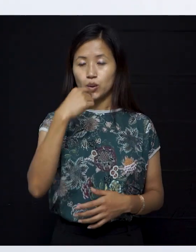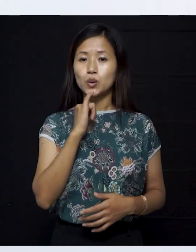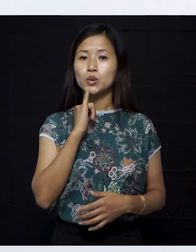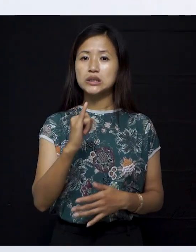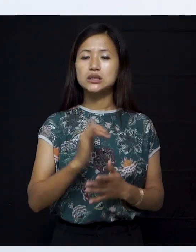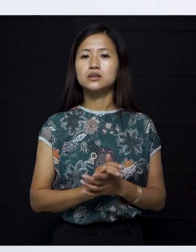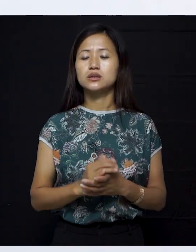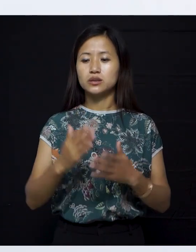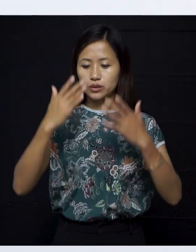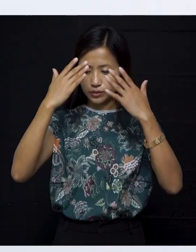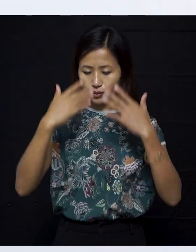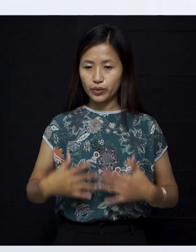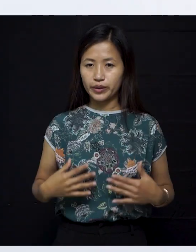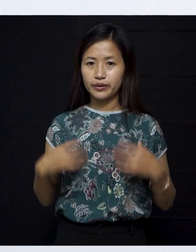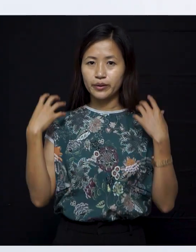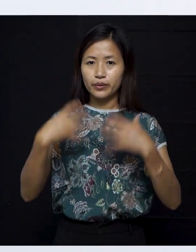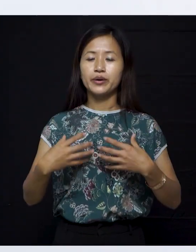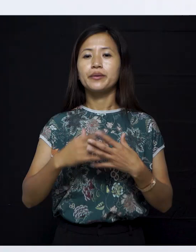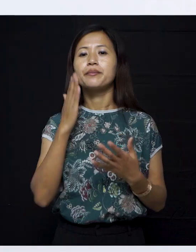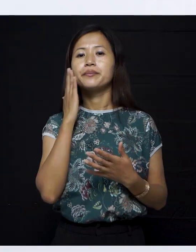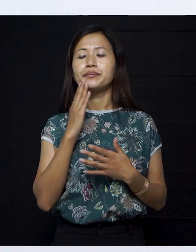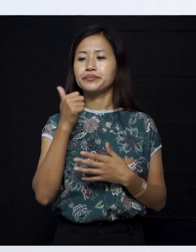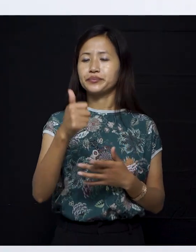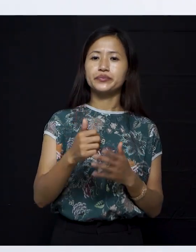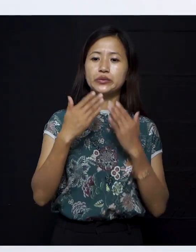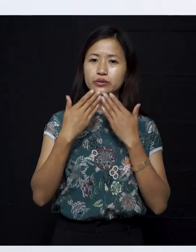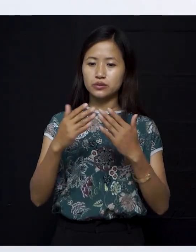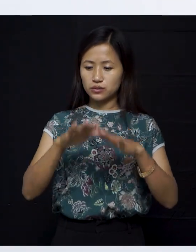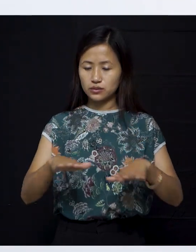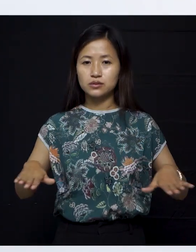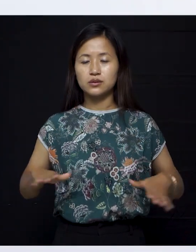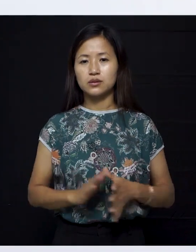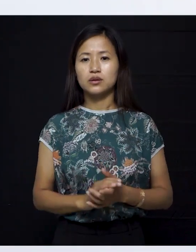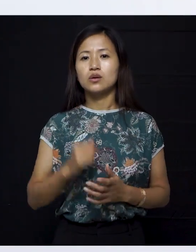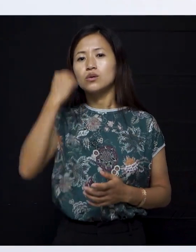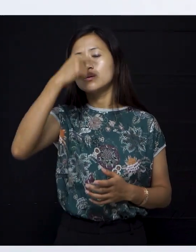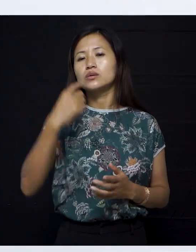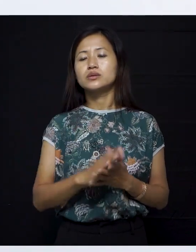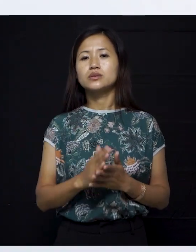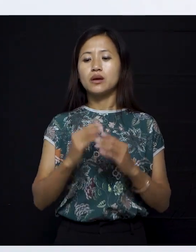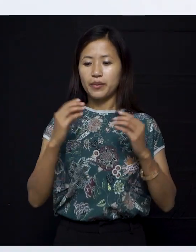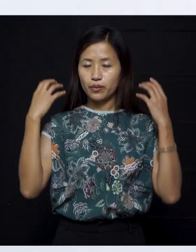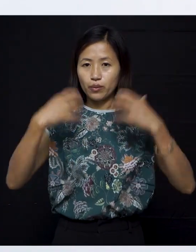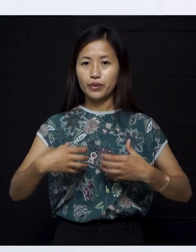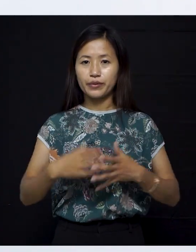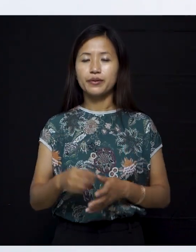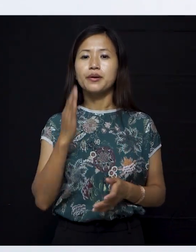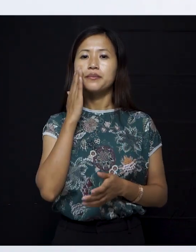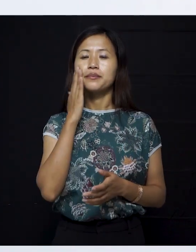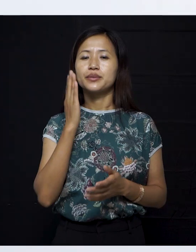who is wearing a pink dress is a good student. So, who is wearing a pink dress here becomes the